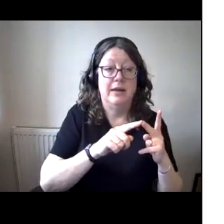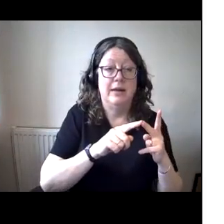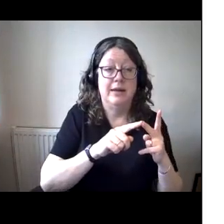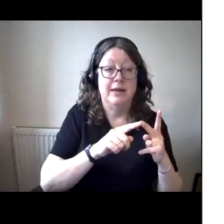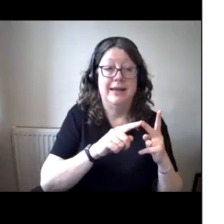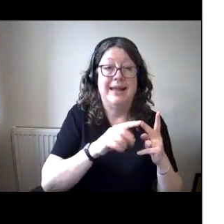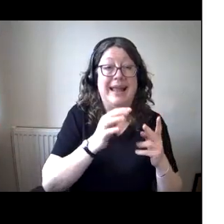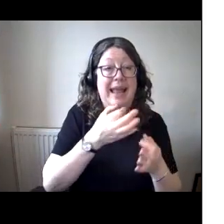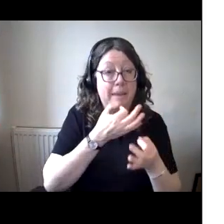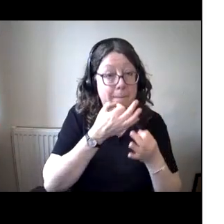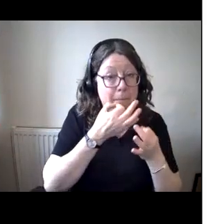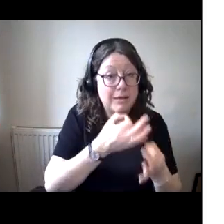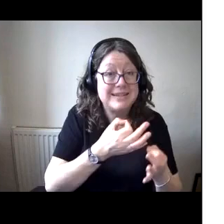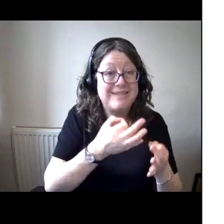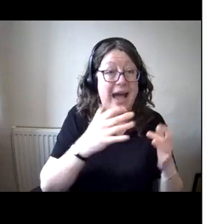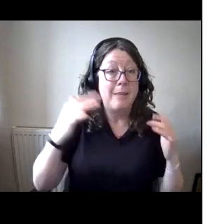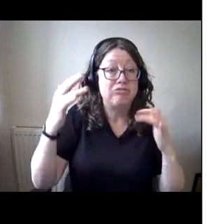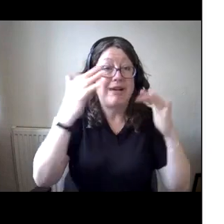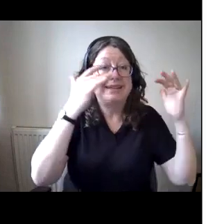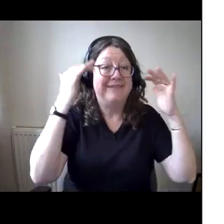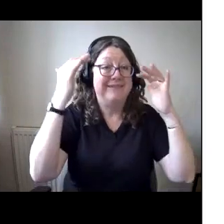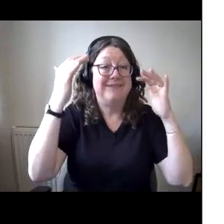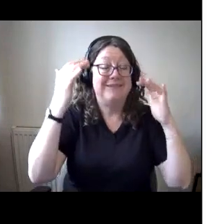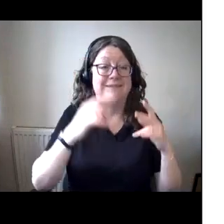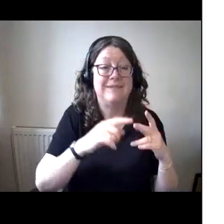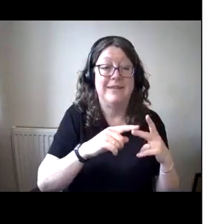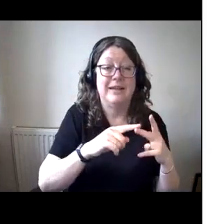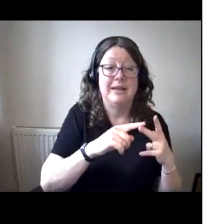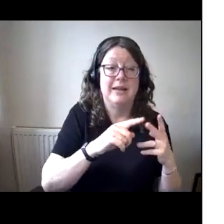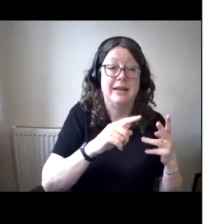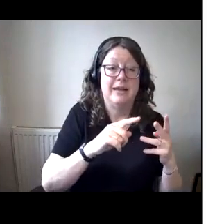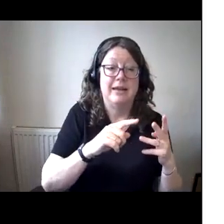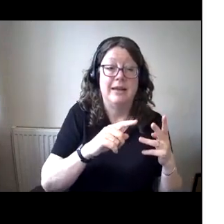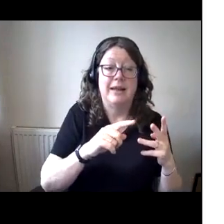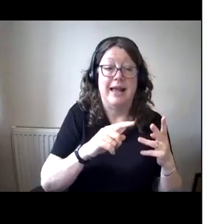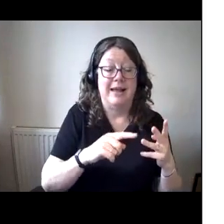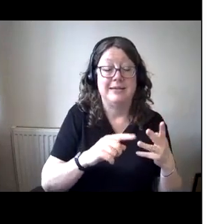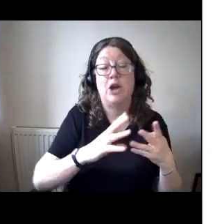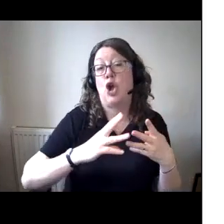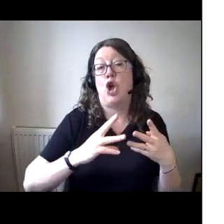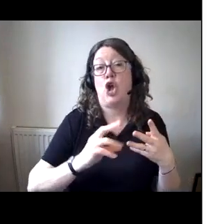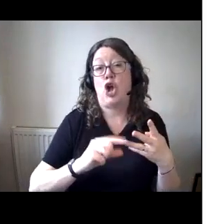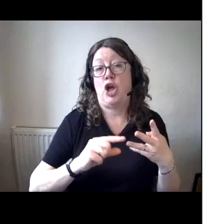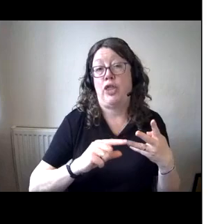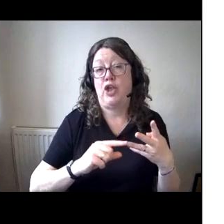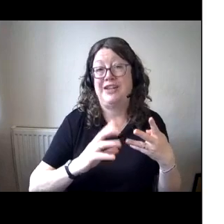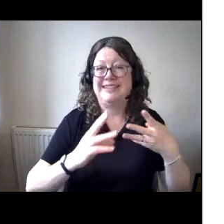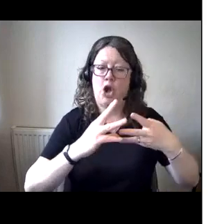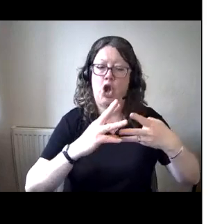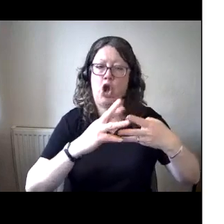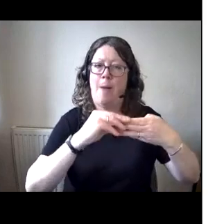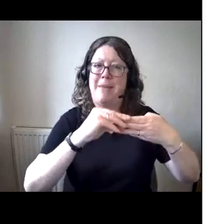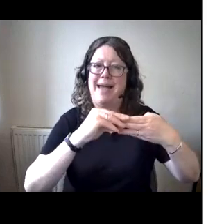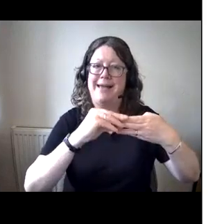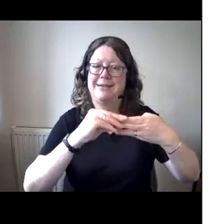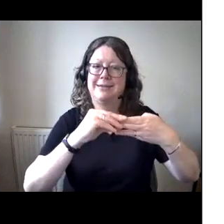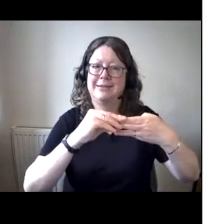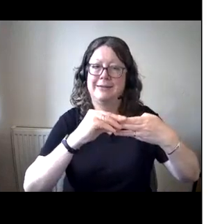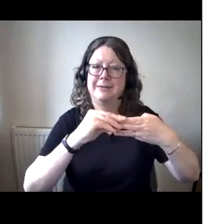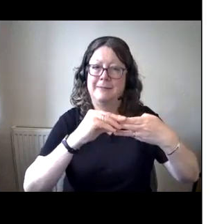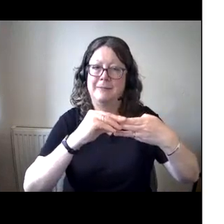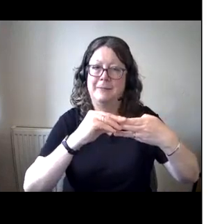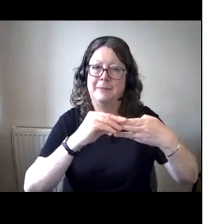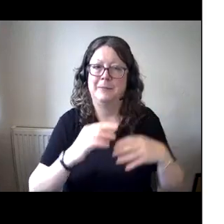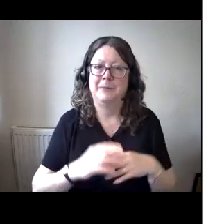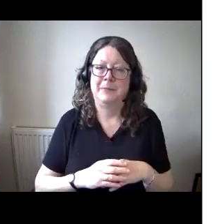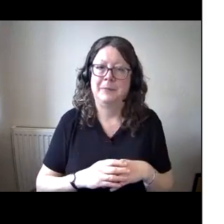ADHD impulsive hyperactivity type, and also that combined type. And the combined type tends to be the